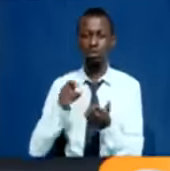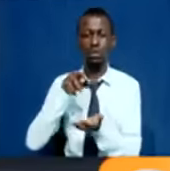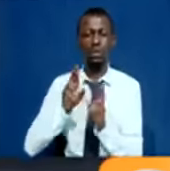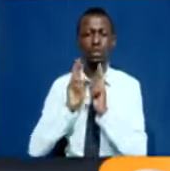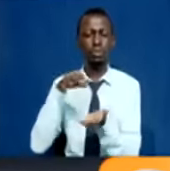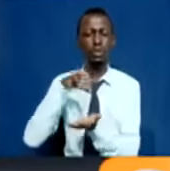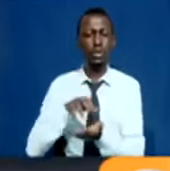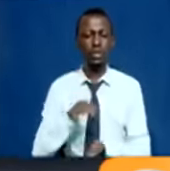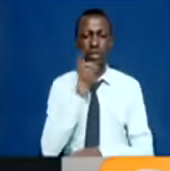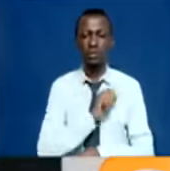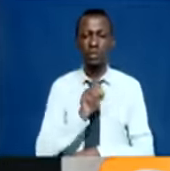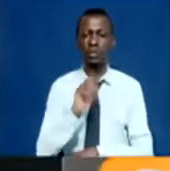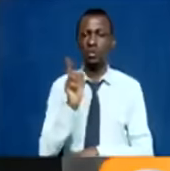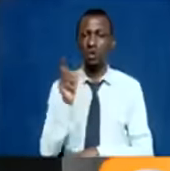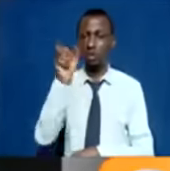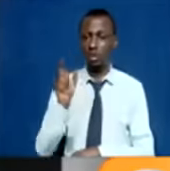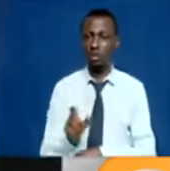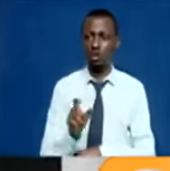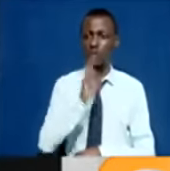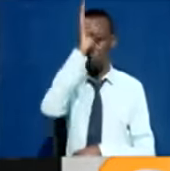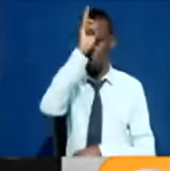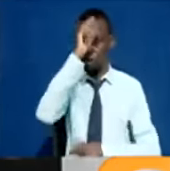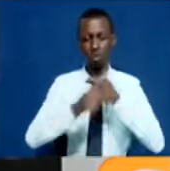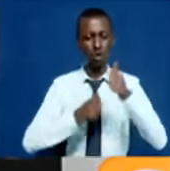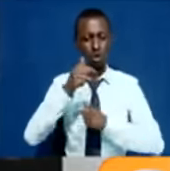Nairobi region. Law enforcement are still in the